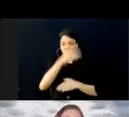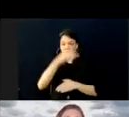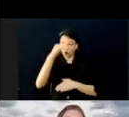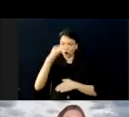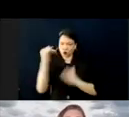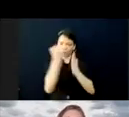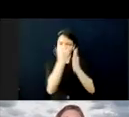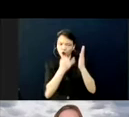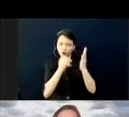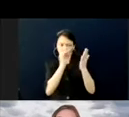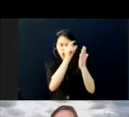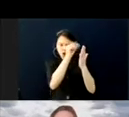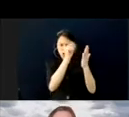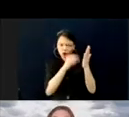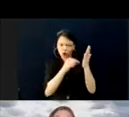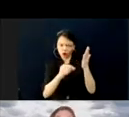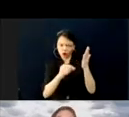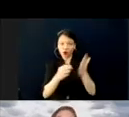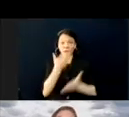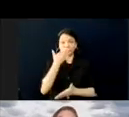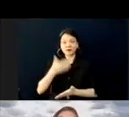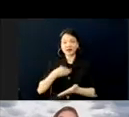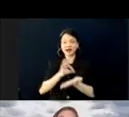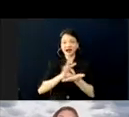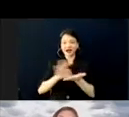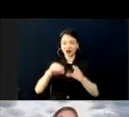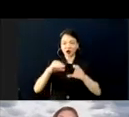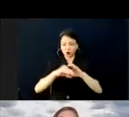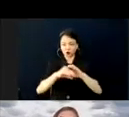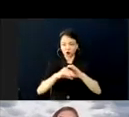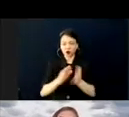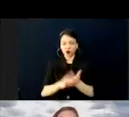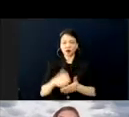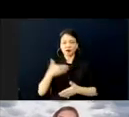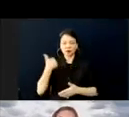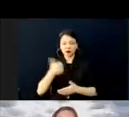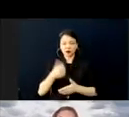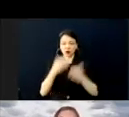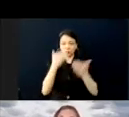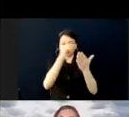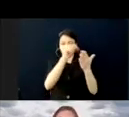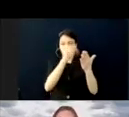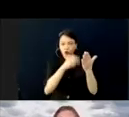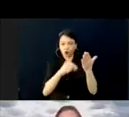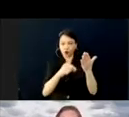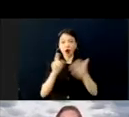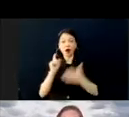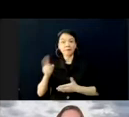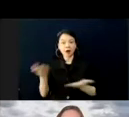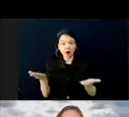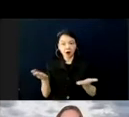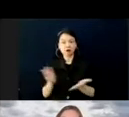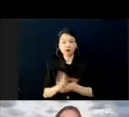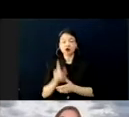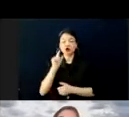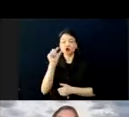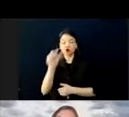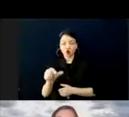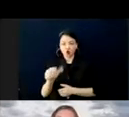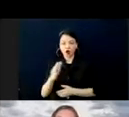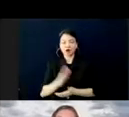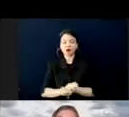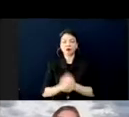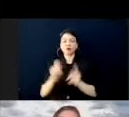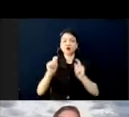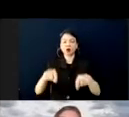model is pretty good. It can correctly identify whether or not somebody uses an account about 71% of the time for women and 75% of the